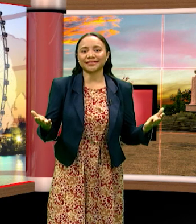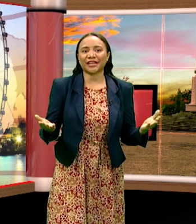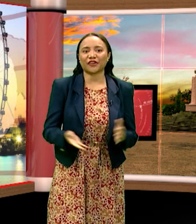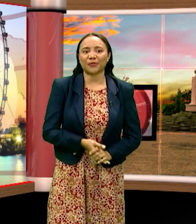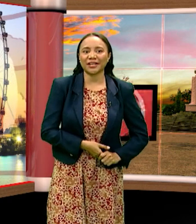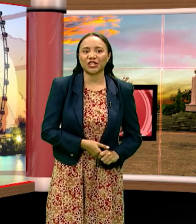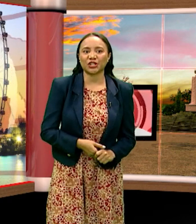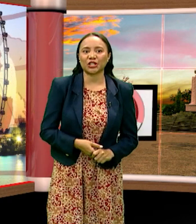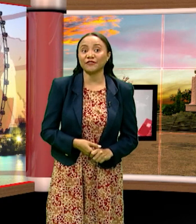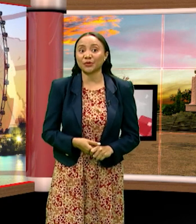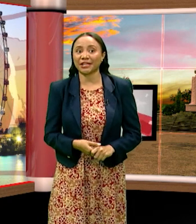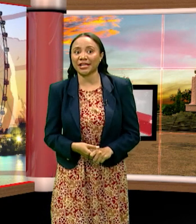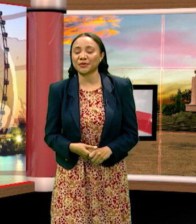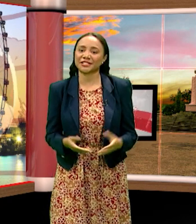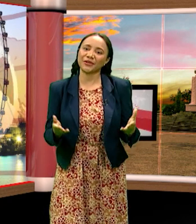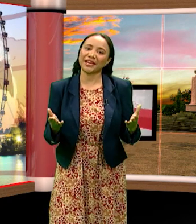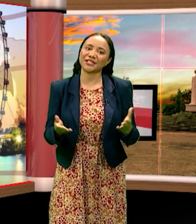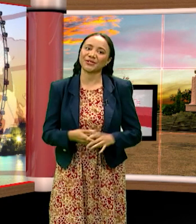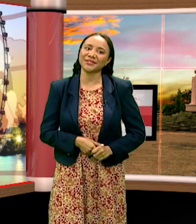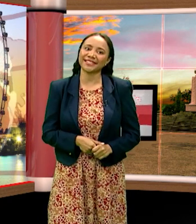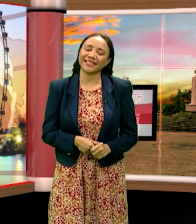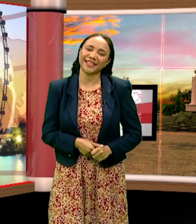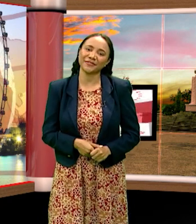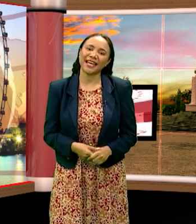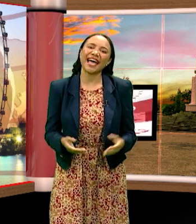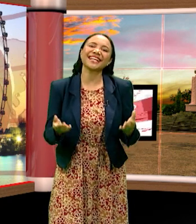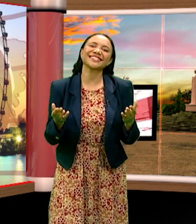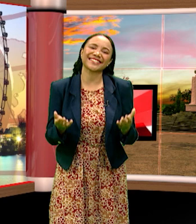Well, thank you everyone. Enjoy your lovely weekend. We'll see you again soon. Stay